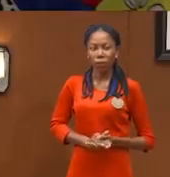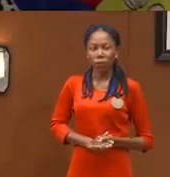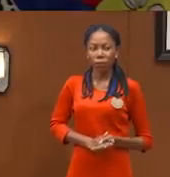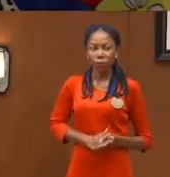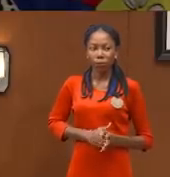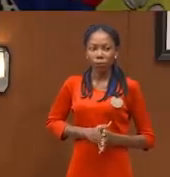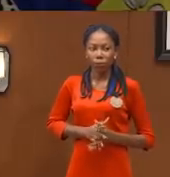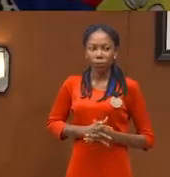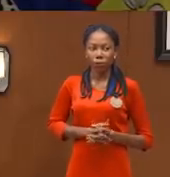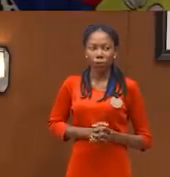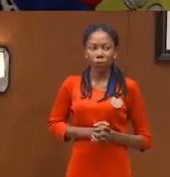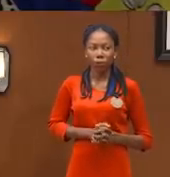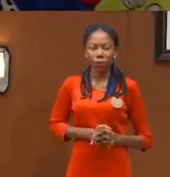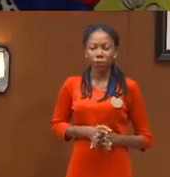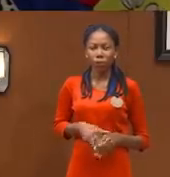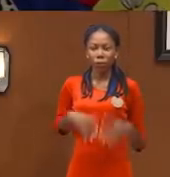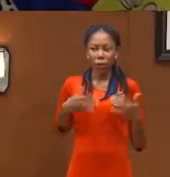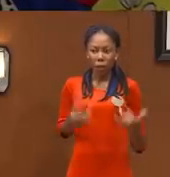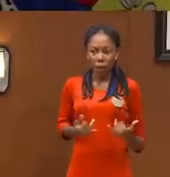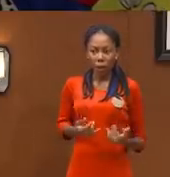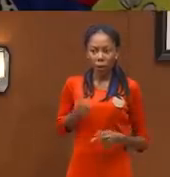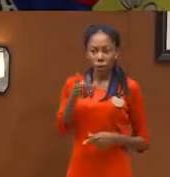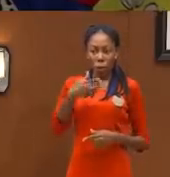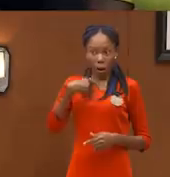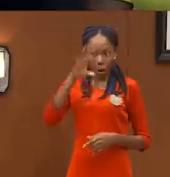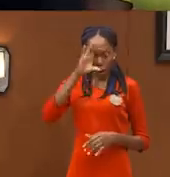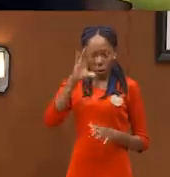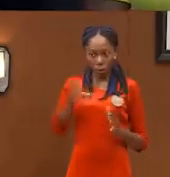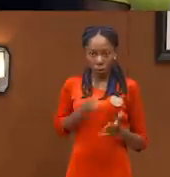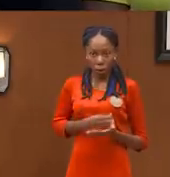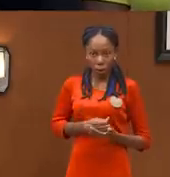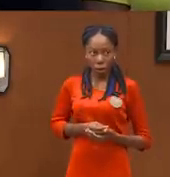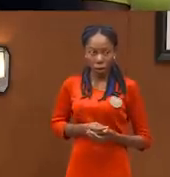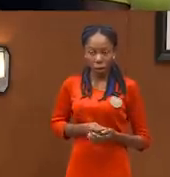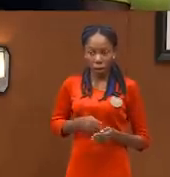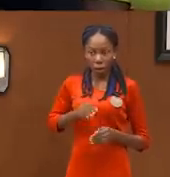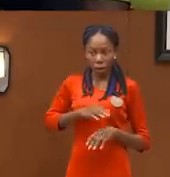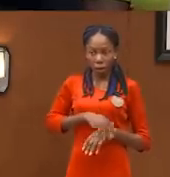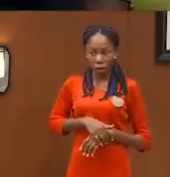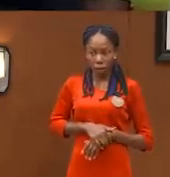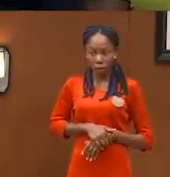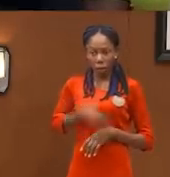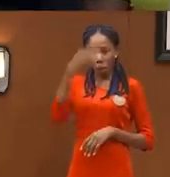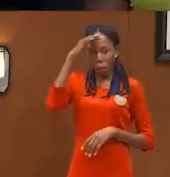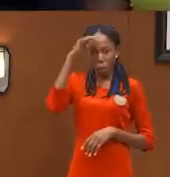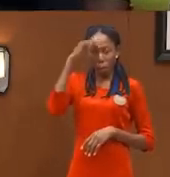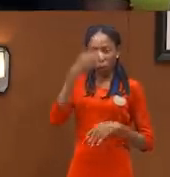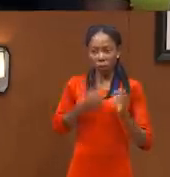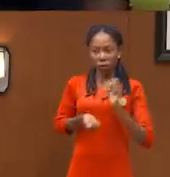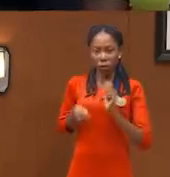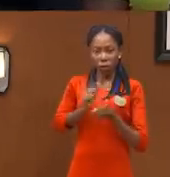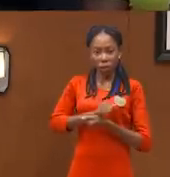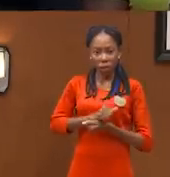Well, you don't have his picture. I don't. At all? No more on Facebook. No, I